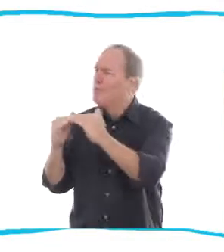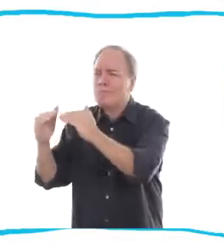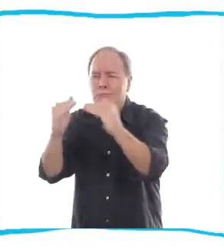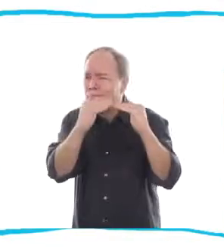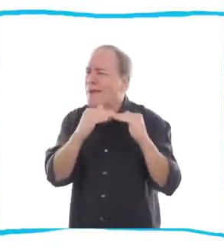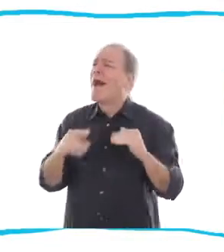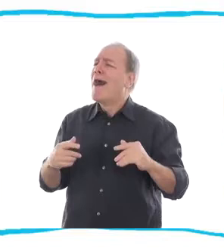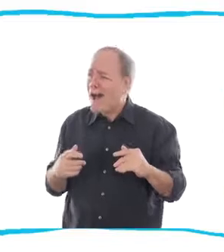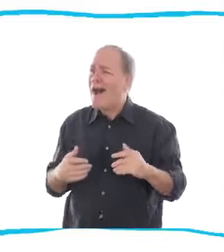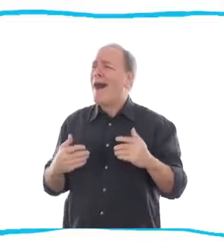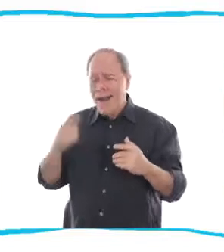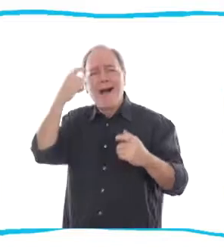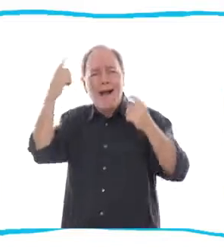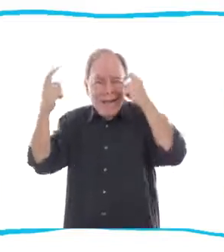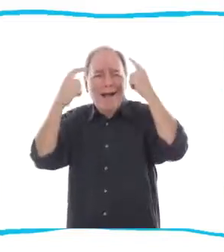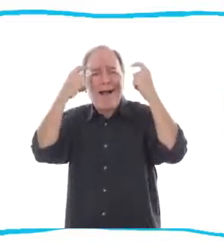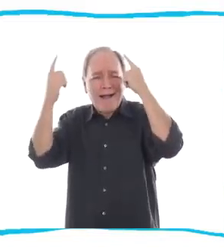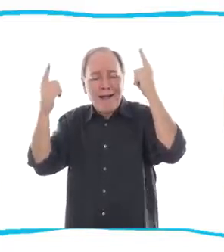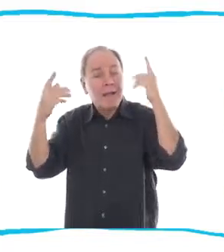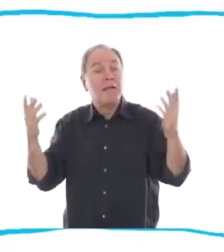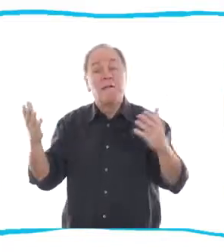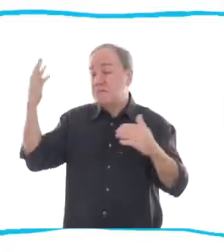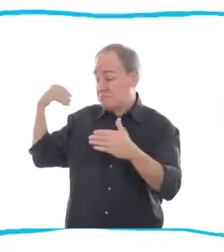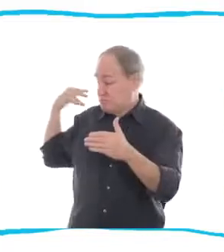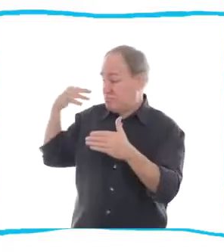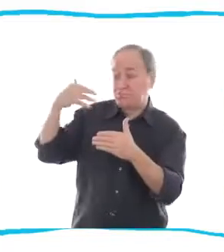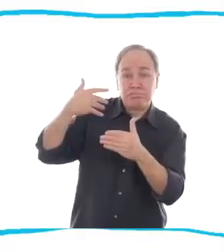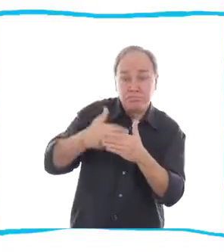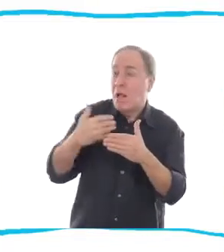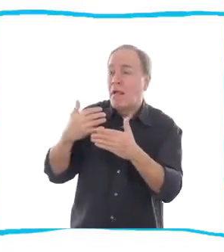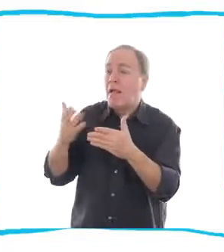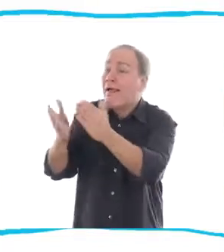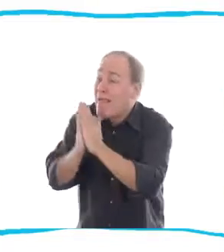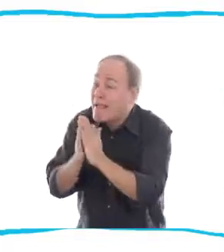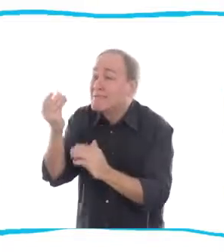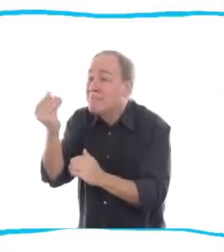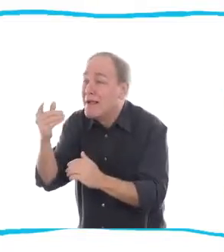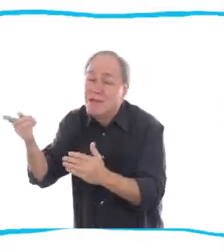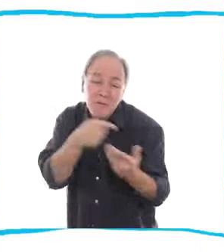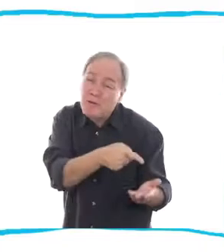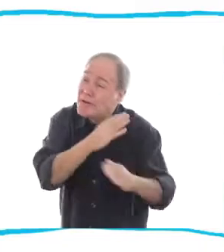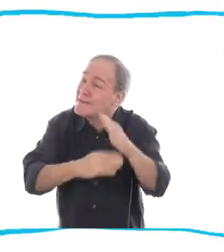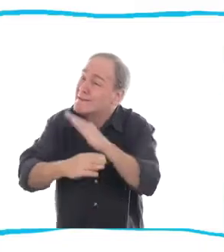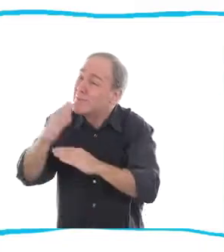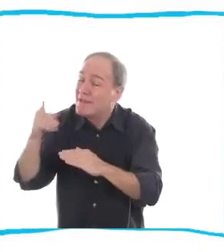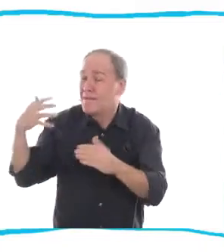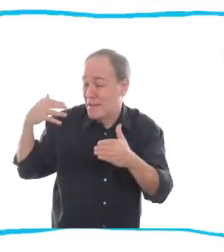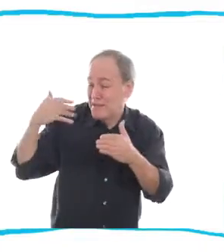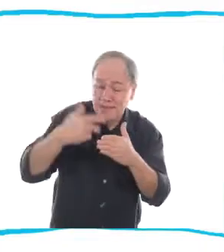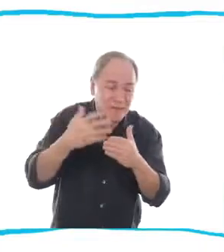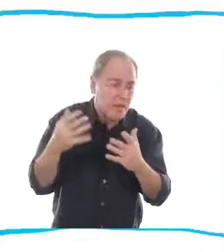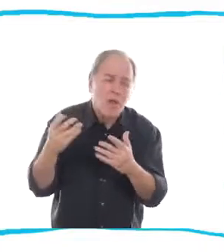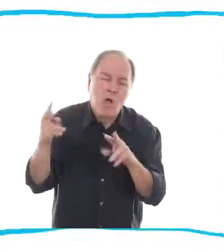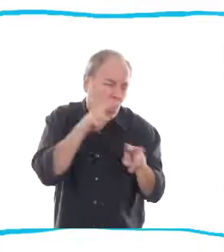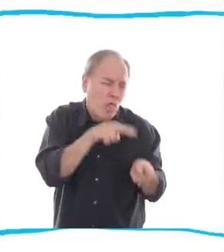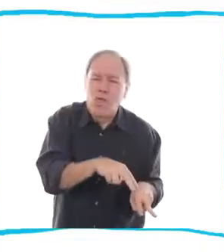occur and are often reinforced by the stereotypes and terminology used in advocacy and fundraising communications.